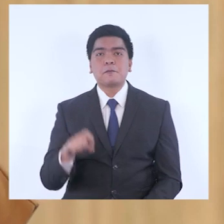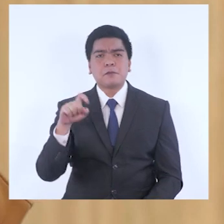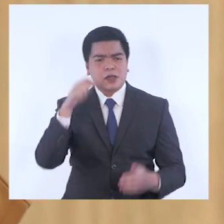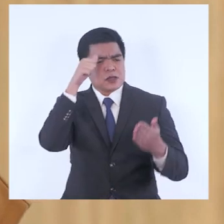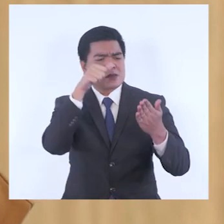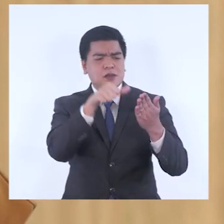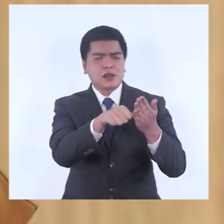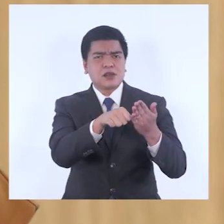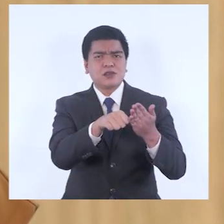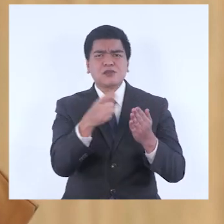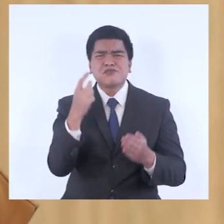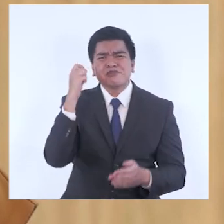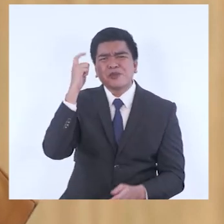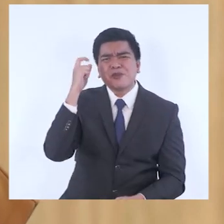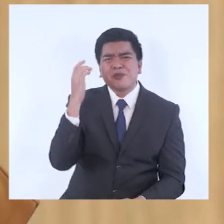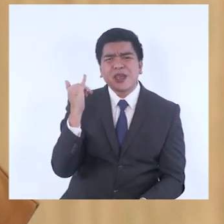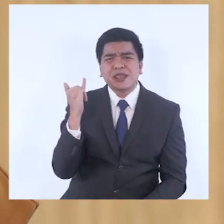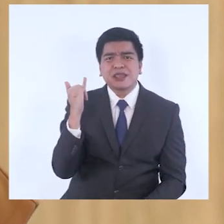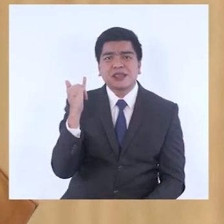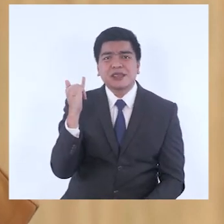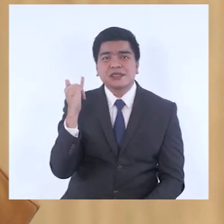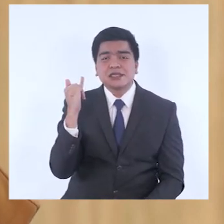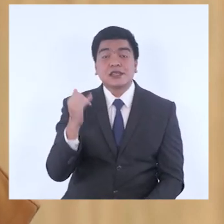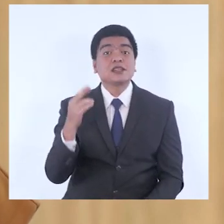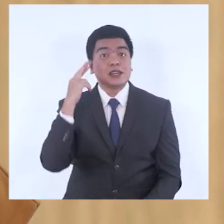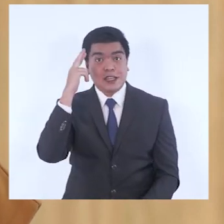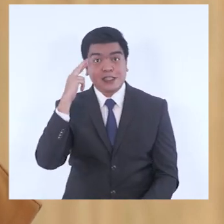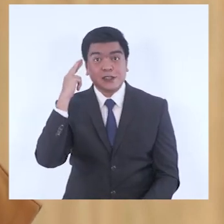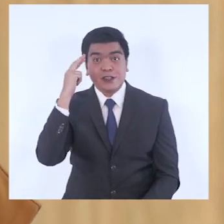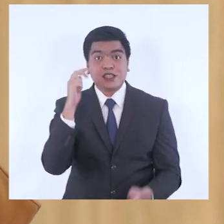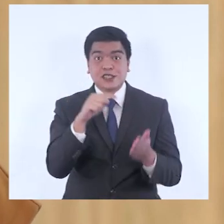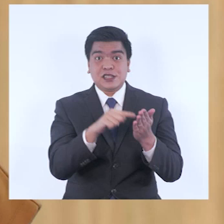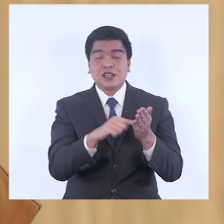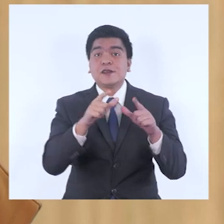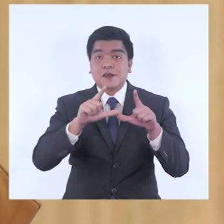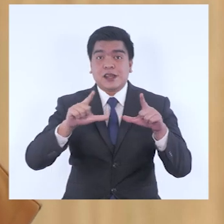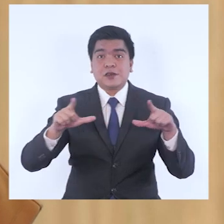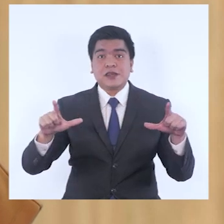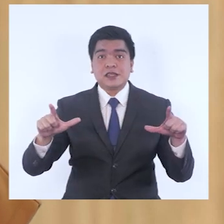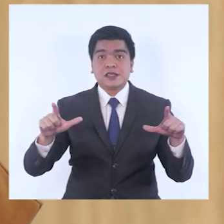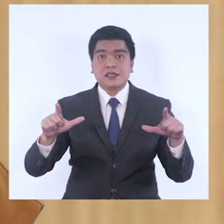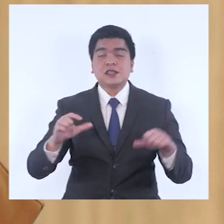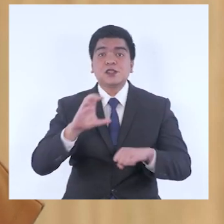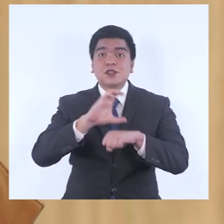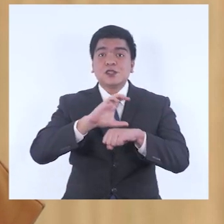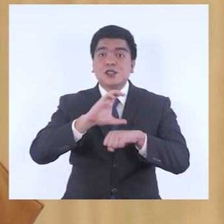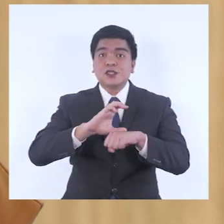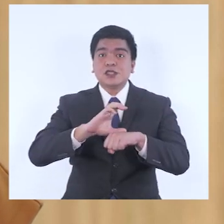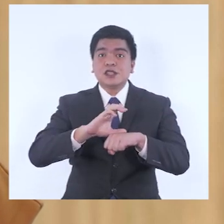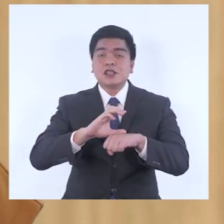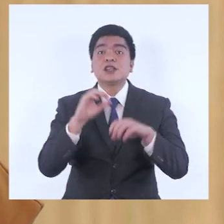The reason for this is that the language the church uses in teaching its doctrinal beliefs is